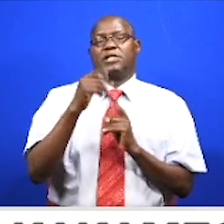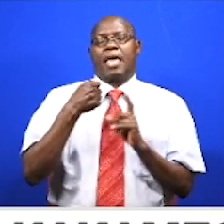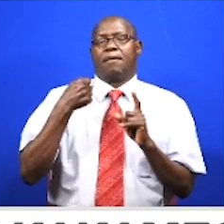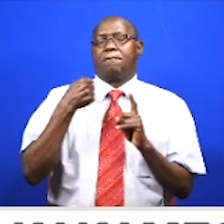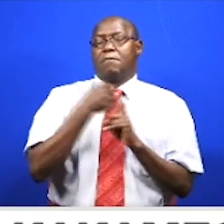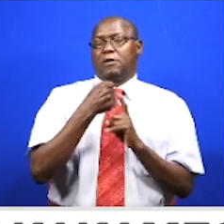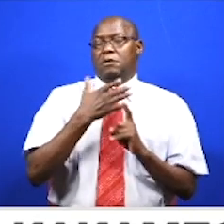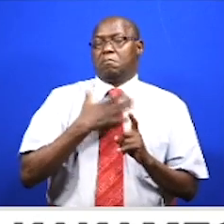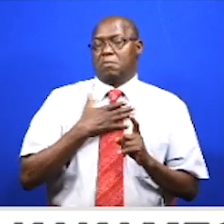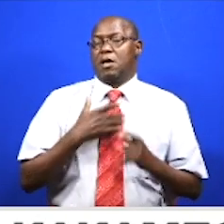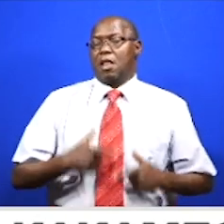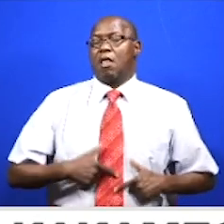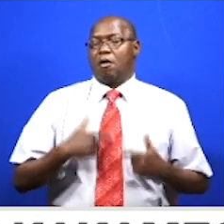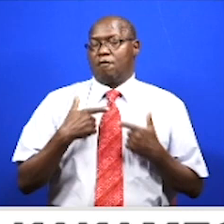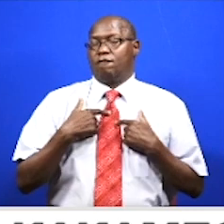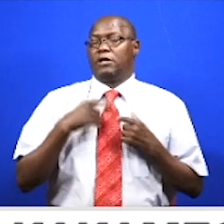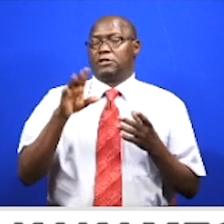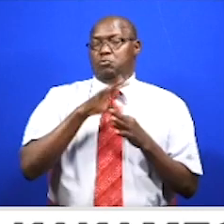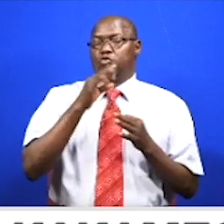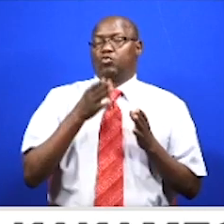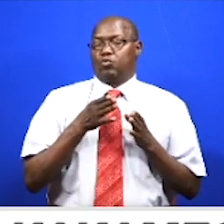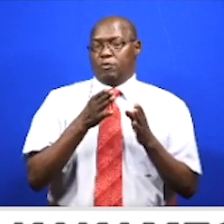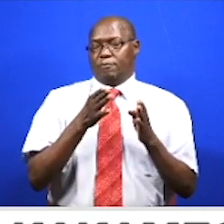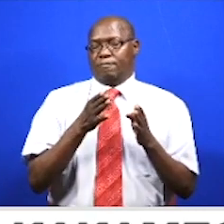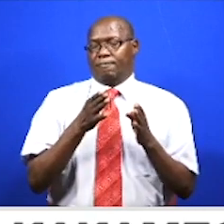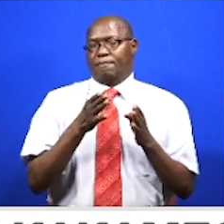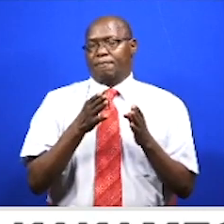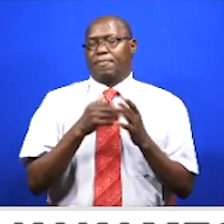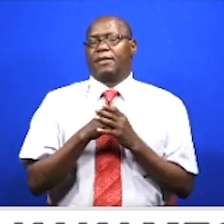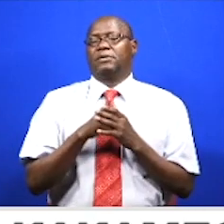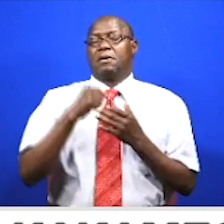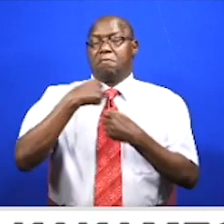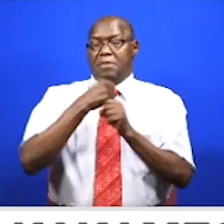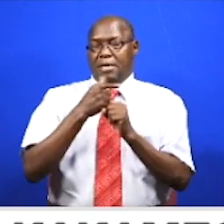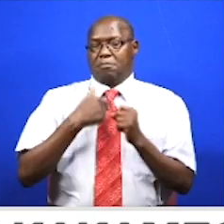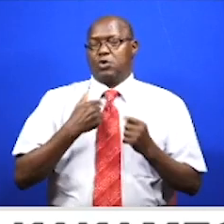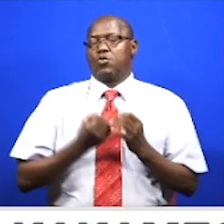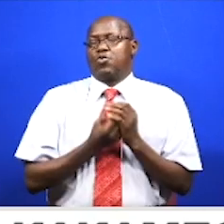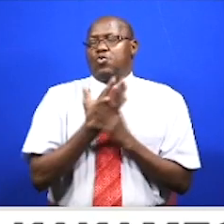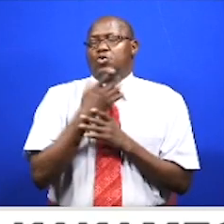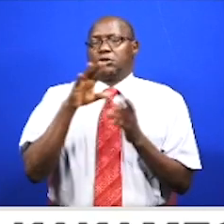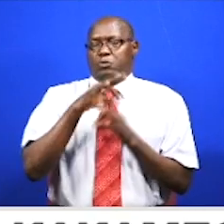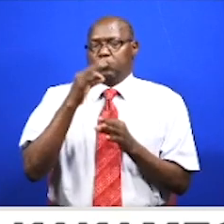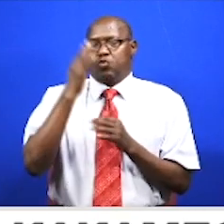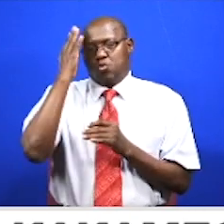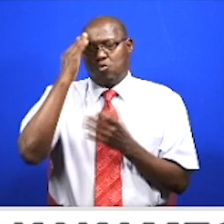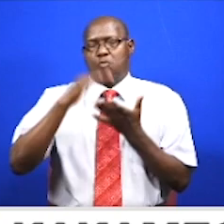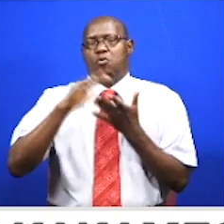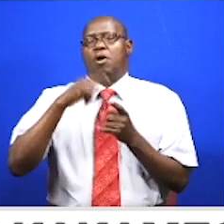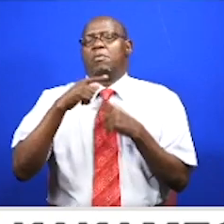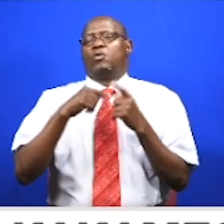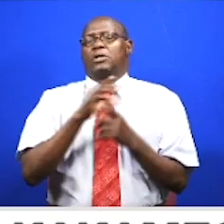life, especially spiritual-wise. It has made me to grow spiritually and know more about